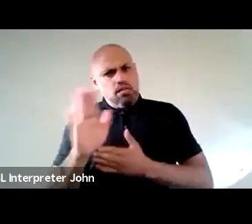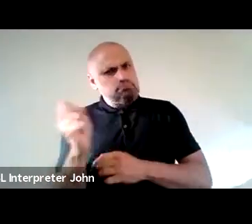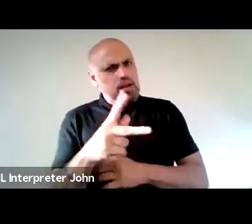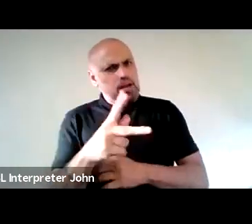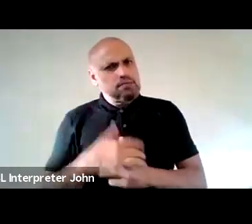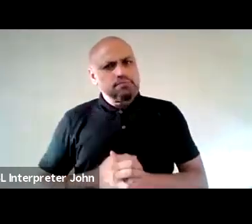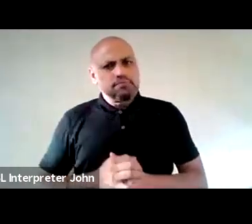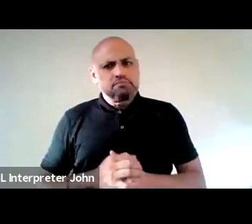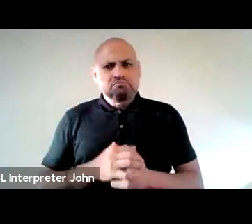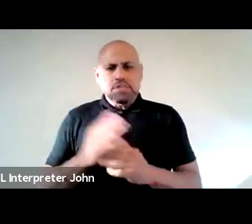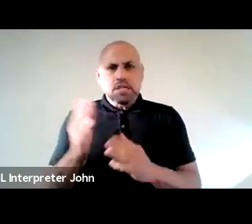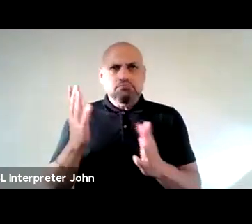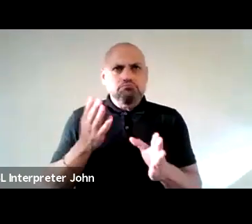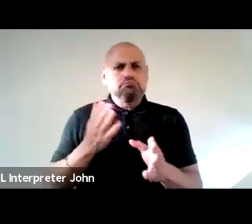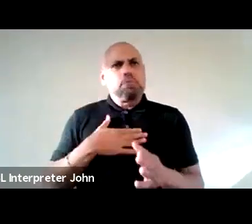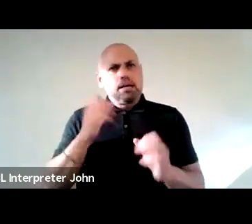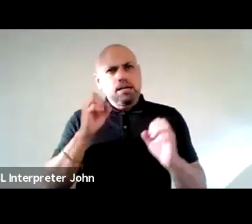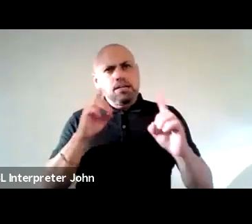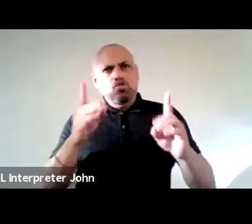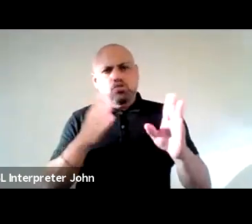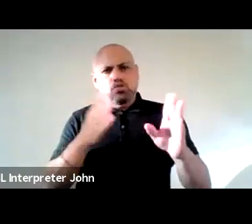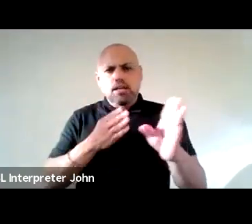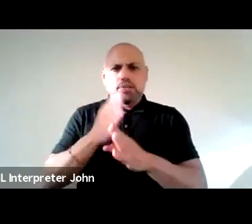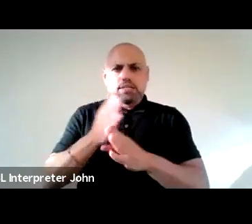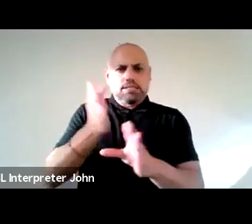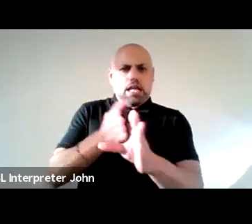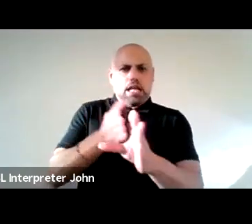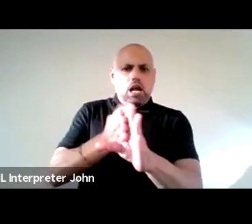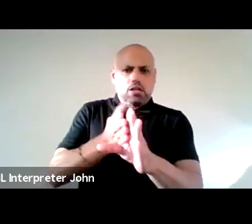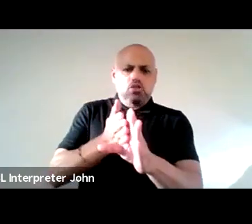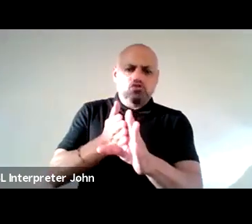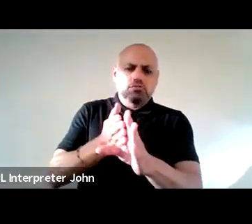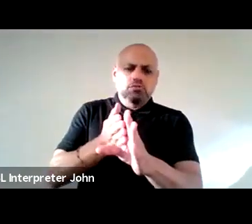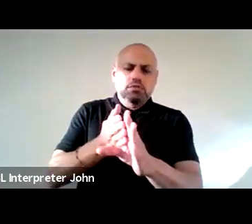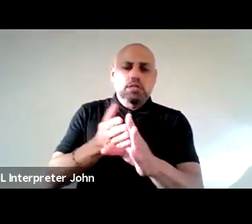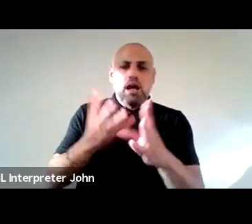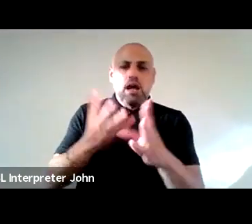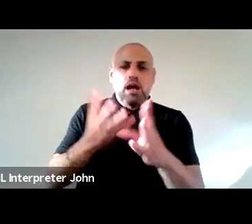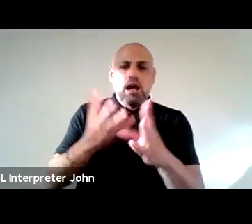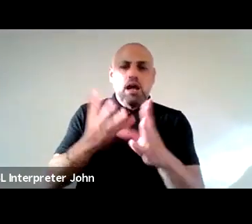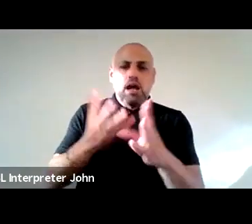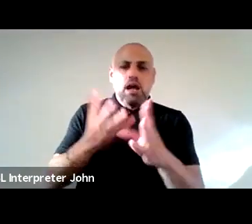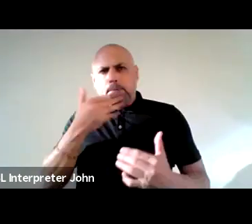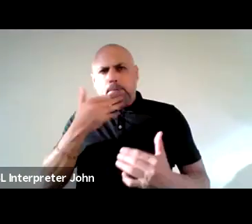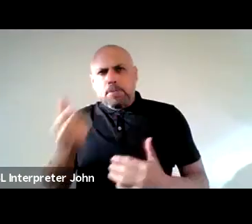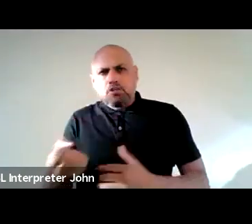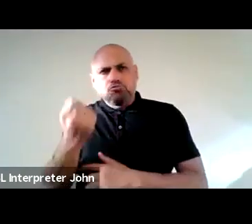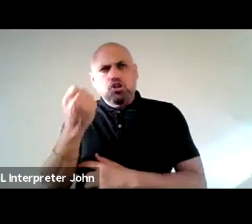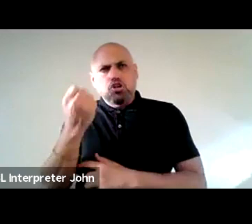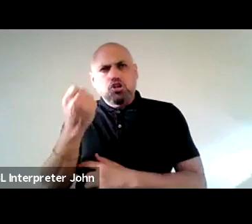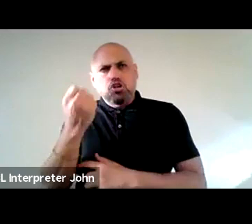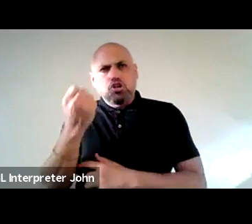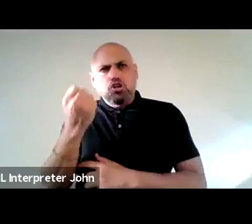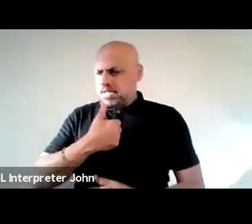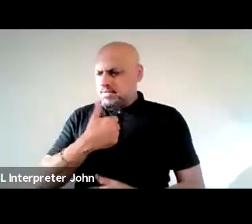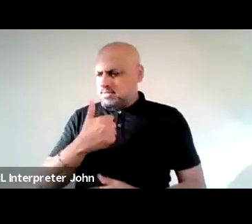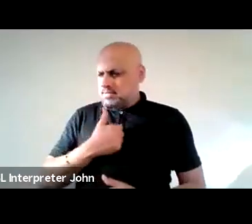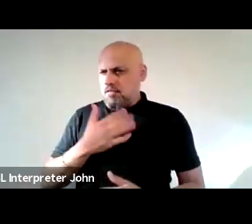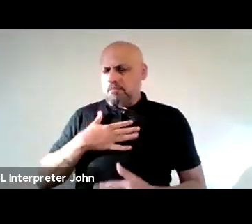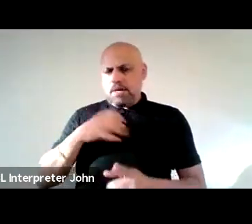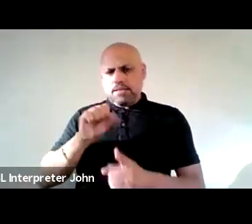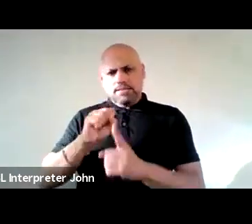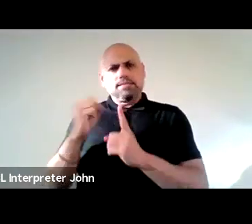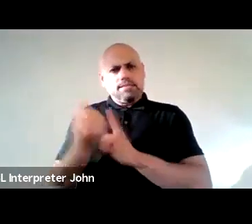and pursue my education to major in psychology. I wanted to better understand myself and my situation.